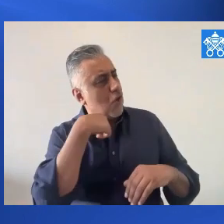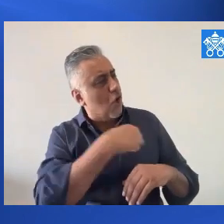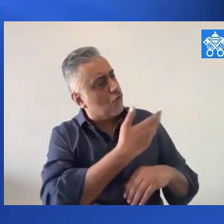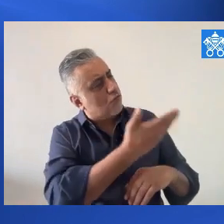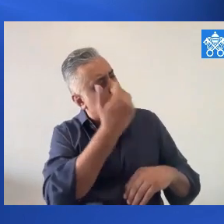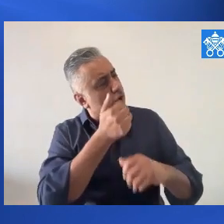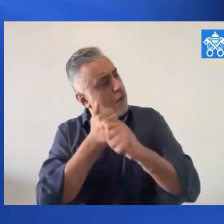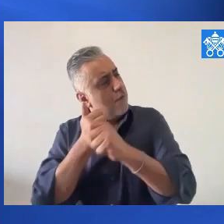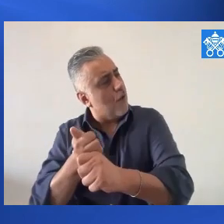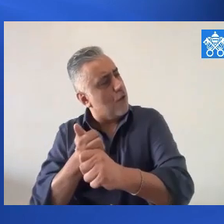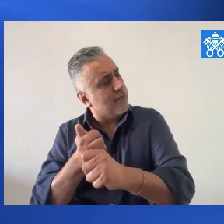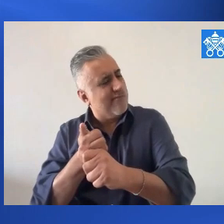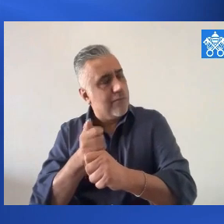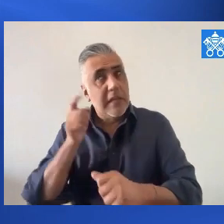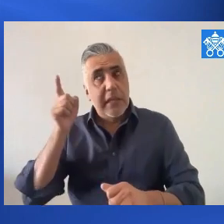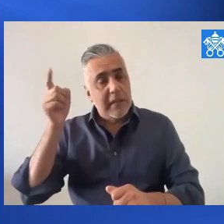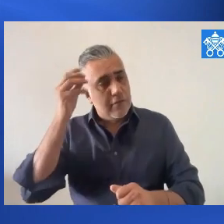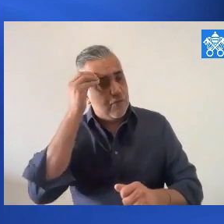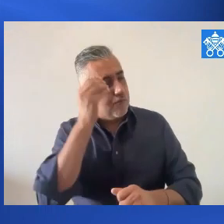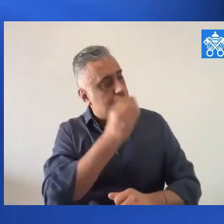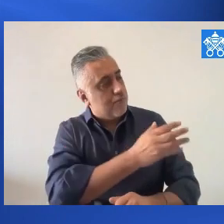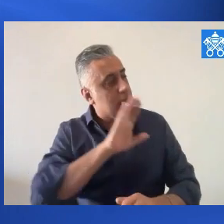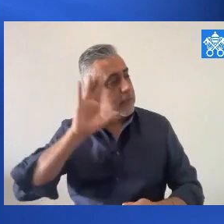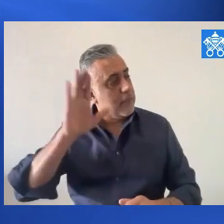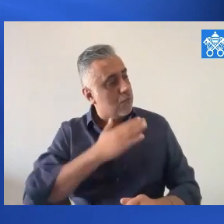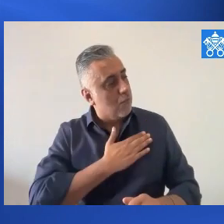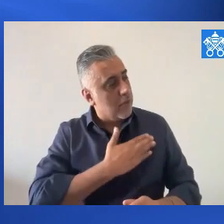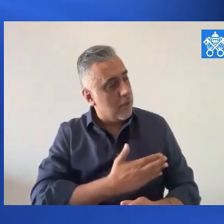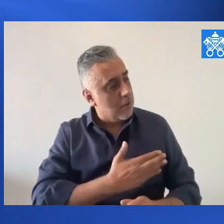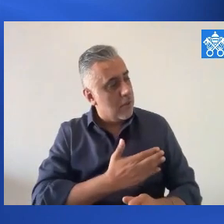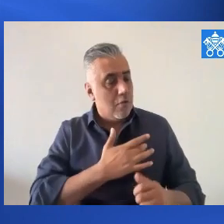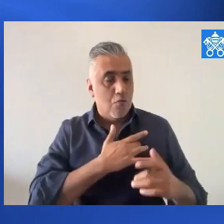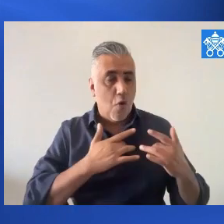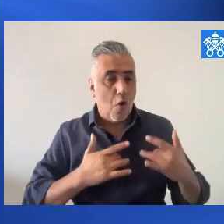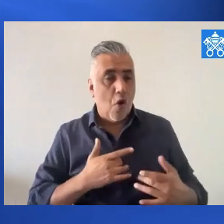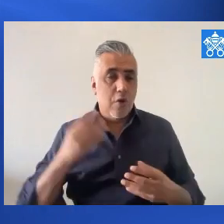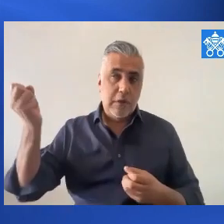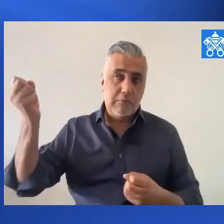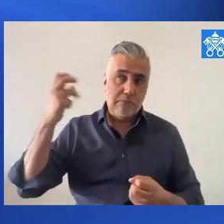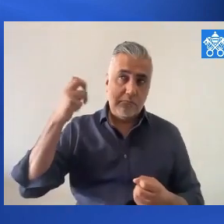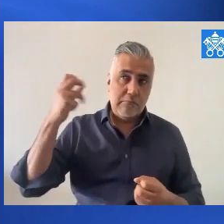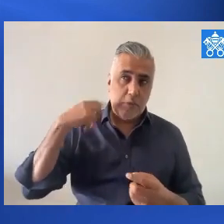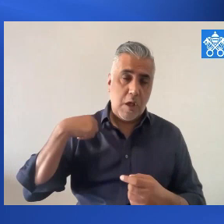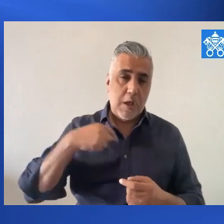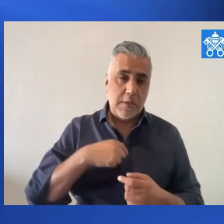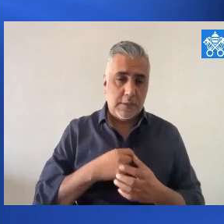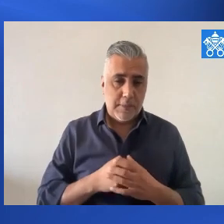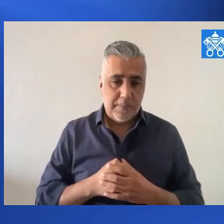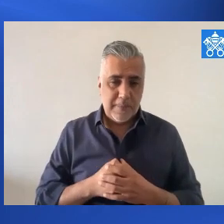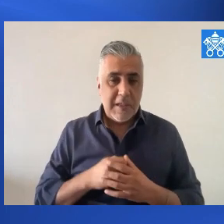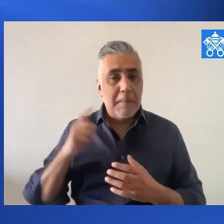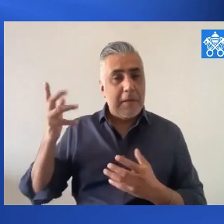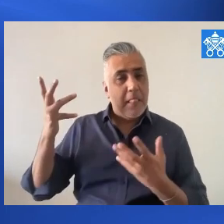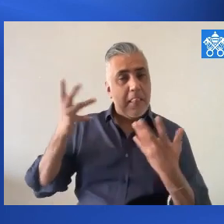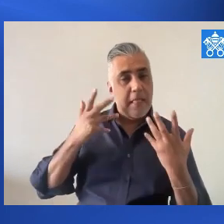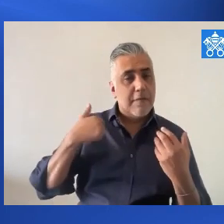Jesus never forces us to follow him. He lets us know his will for us. With a great heart, he